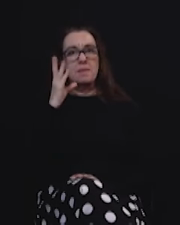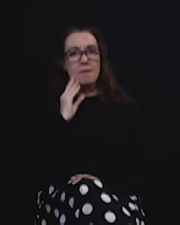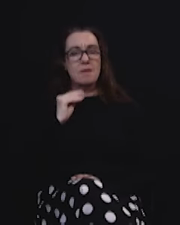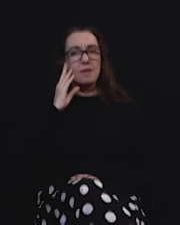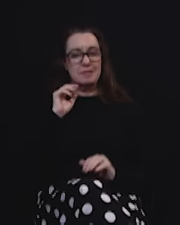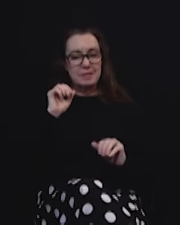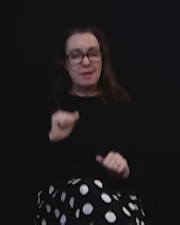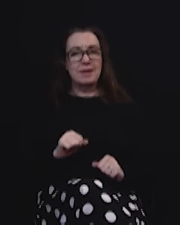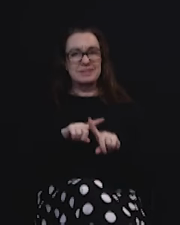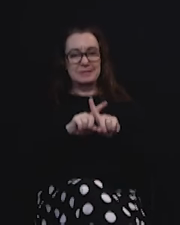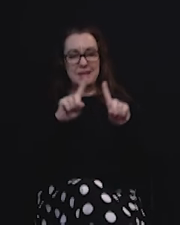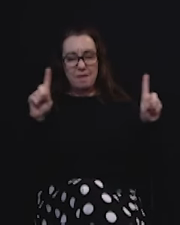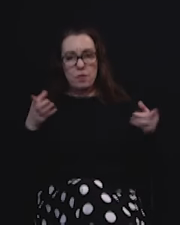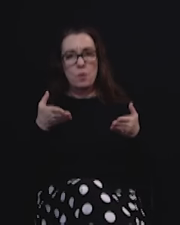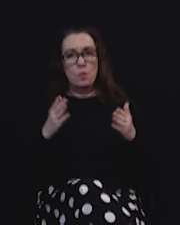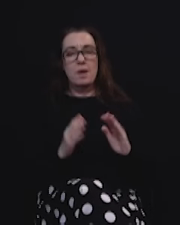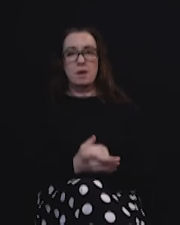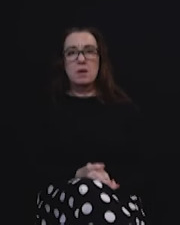There's a different way.